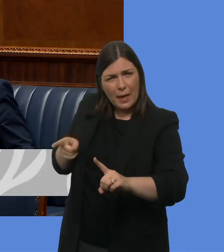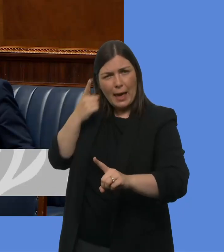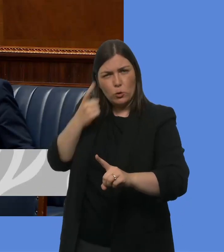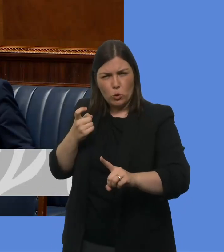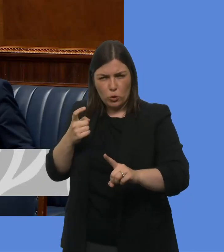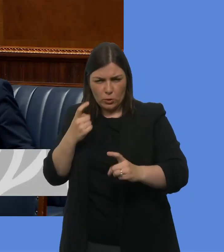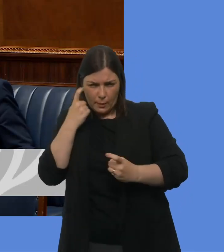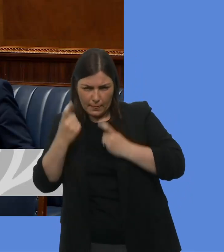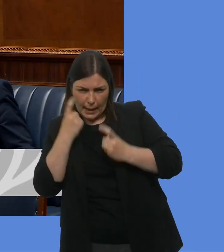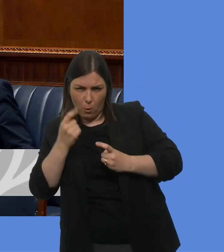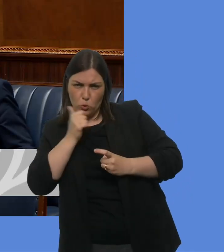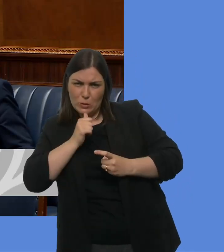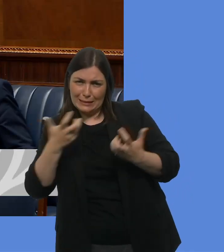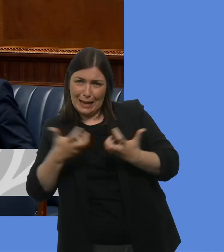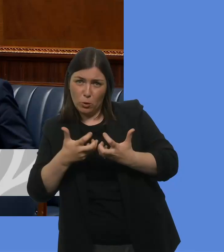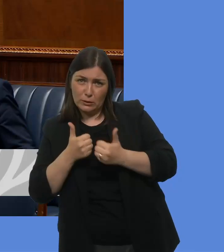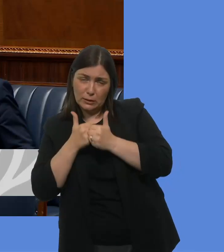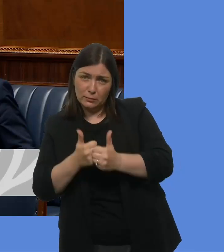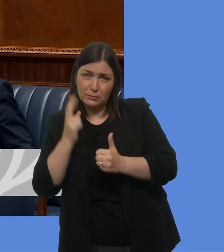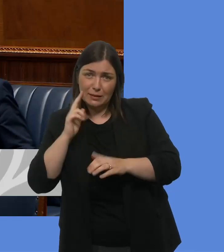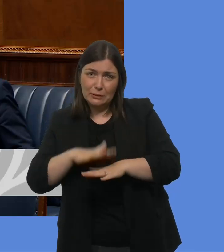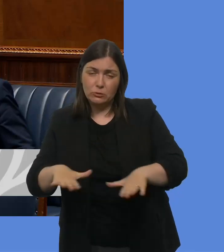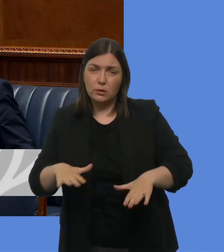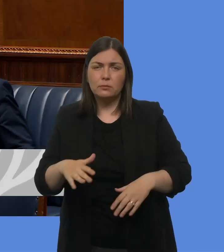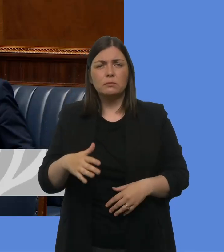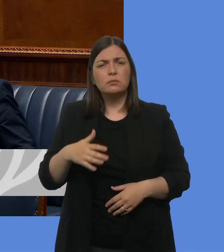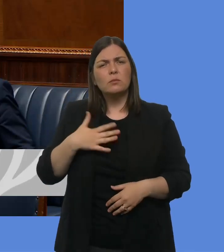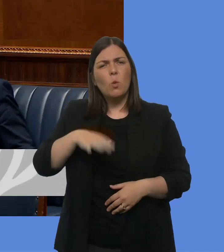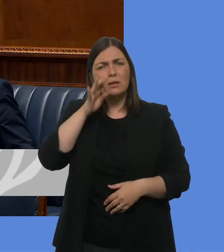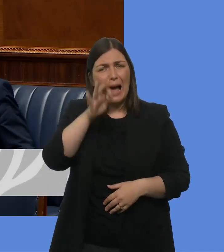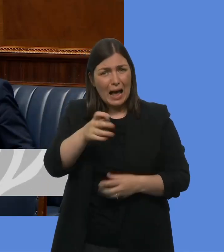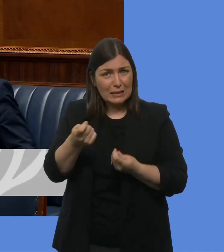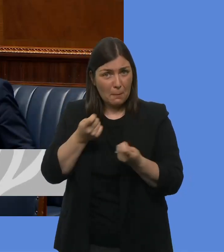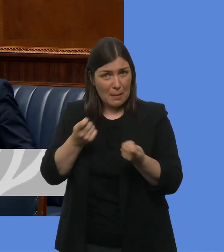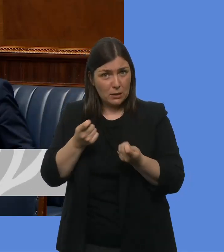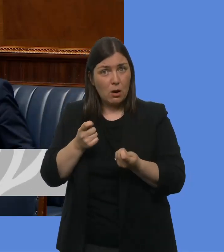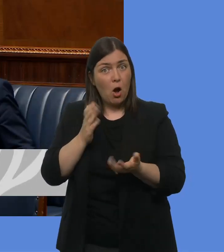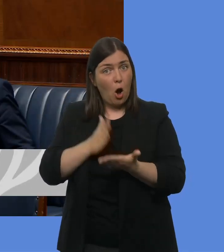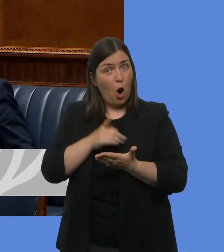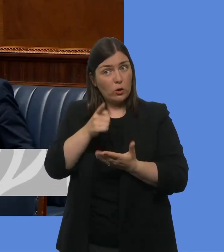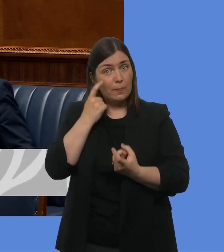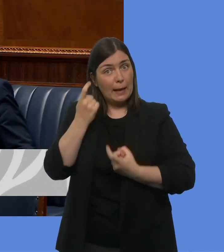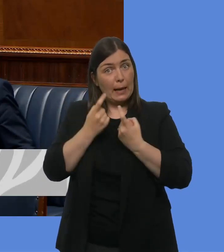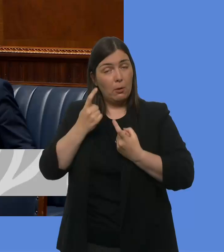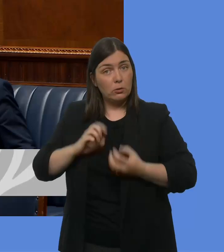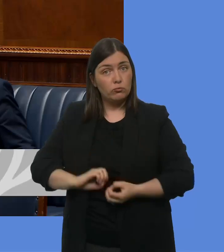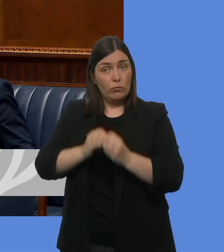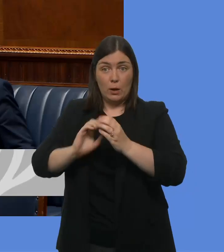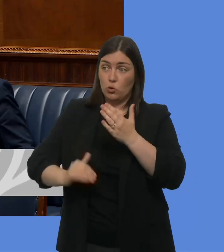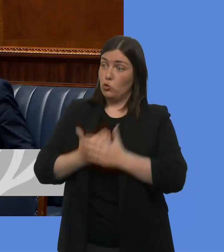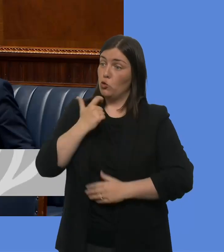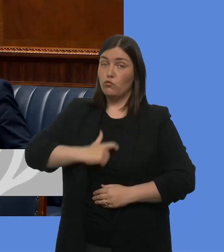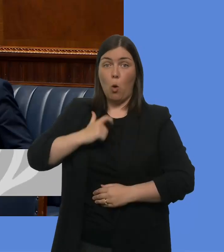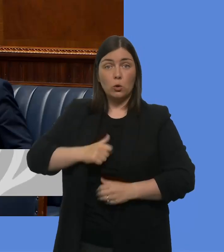these alternative roles are being actively considered. Depending on the level of deafness, children will see their teacher of the deaf with varying